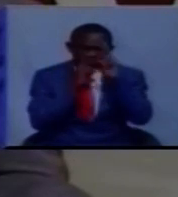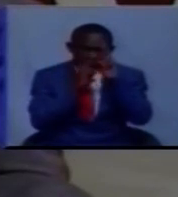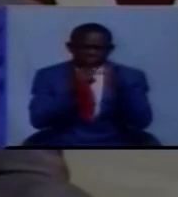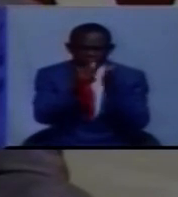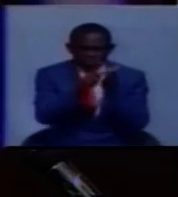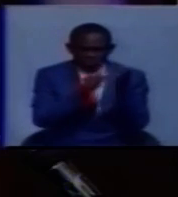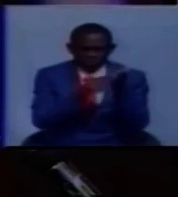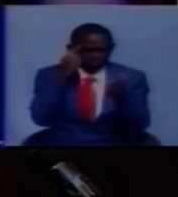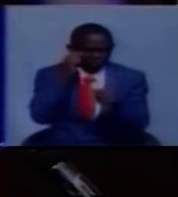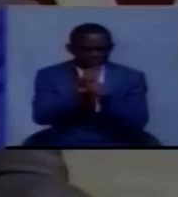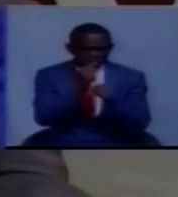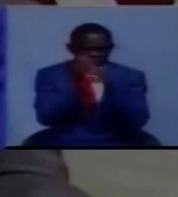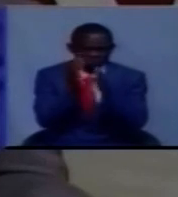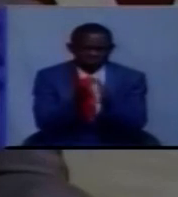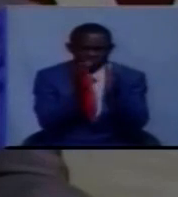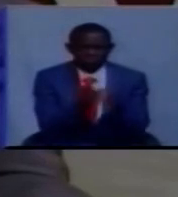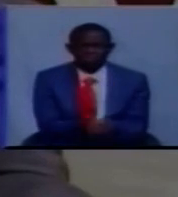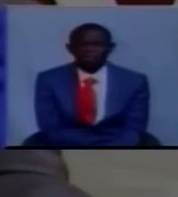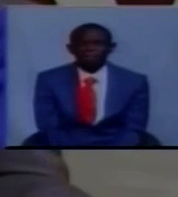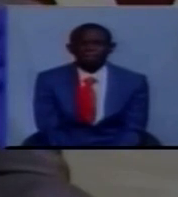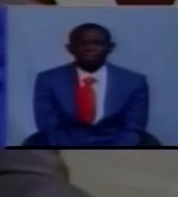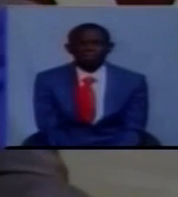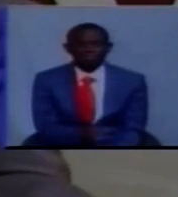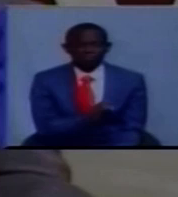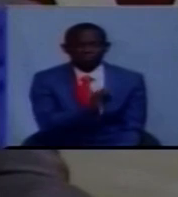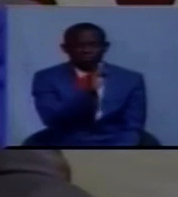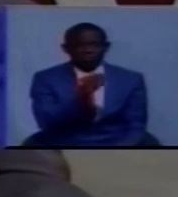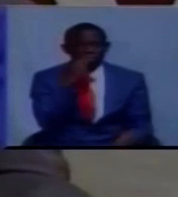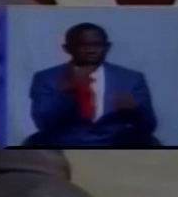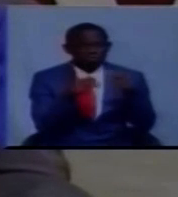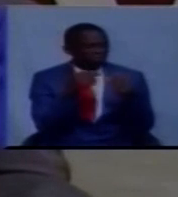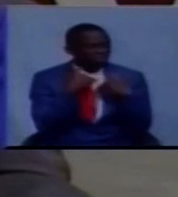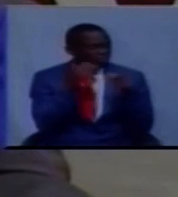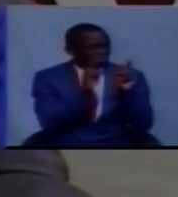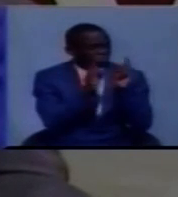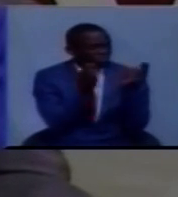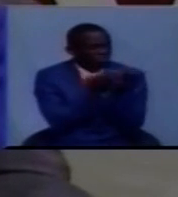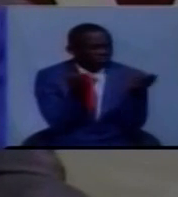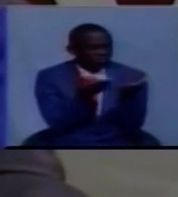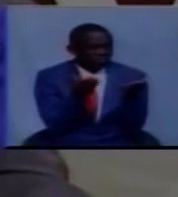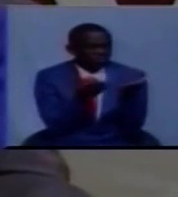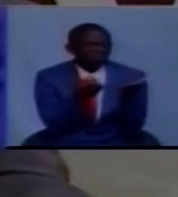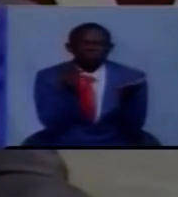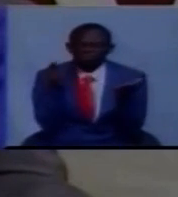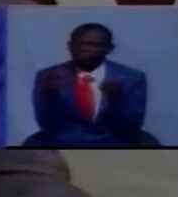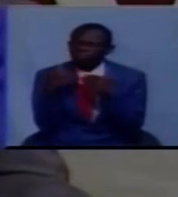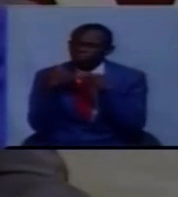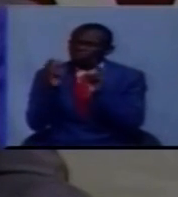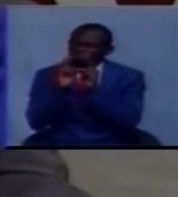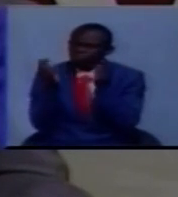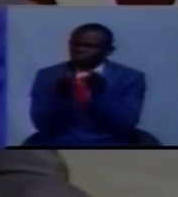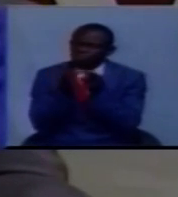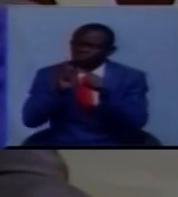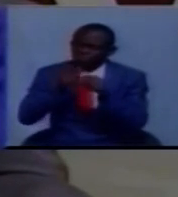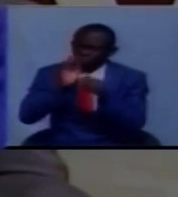union? There is a union, and that's where we are the problem. The whole union was the whole branch of the union there, where they were